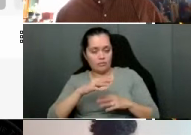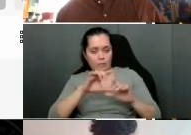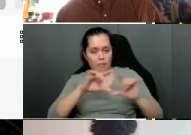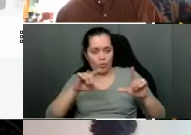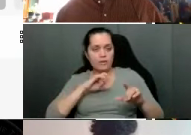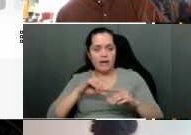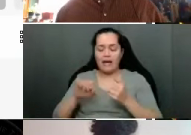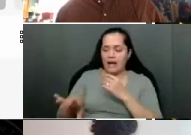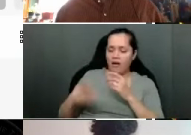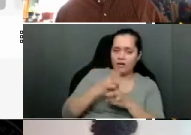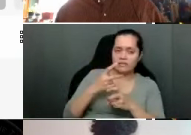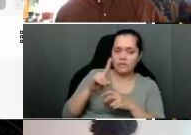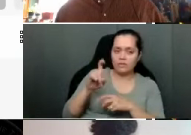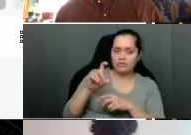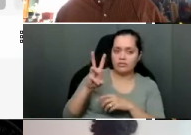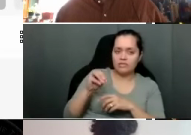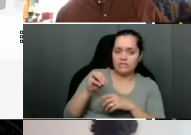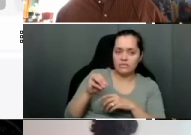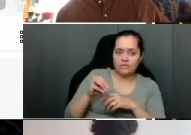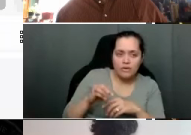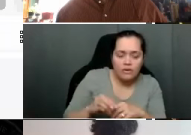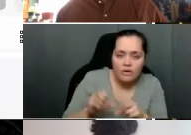a 160-year-old pump handle?